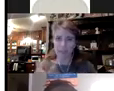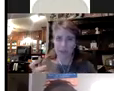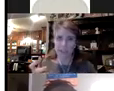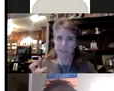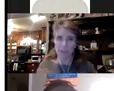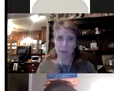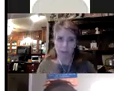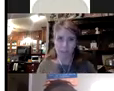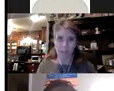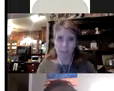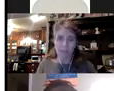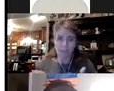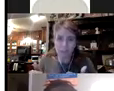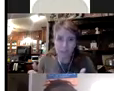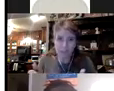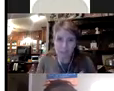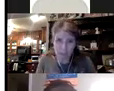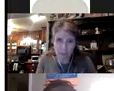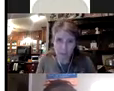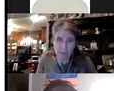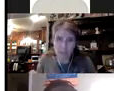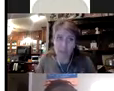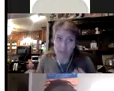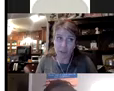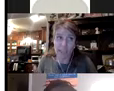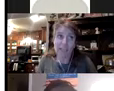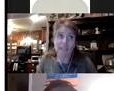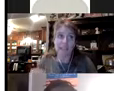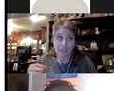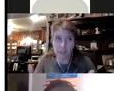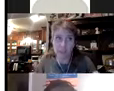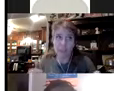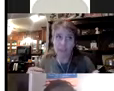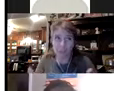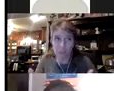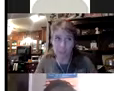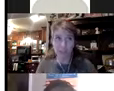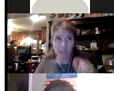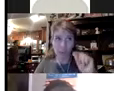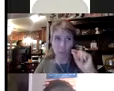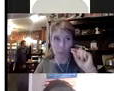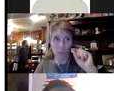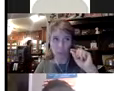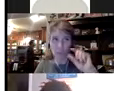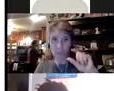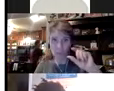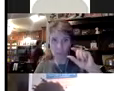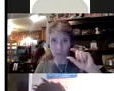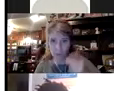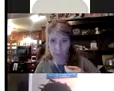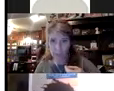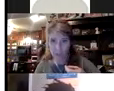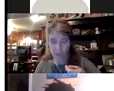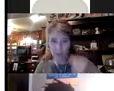somebody's hand, their hand is now palsied. You put nails through their feet, their gait is going to be different. And so we have tried